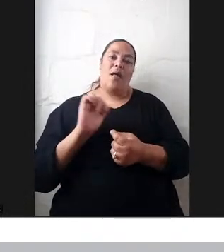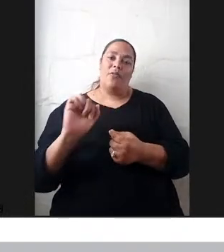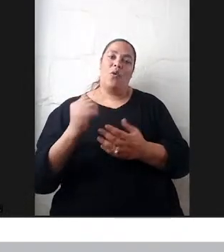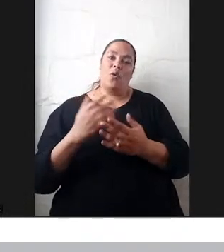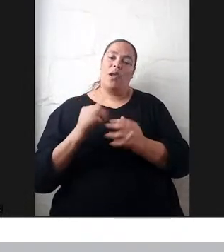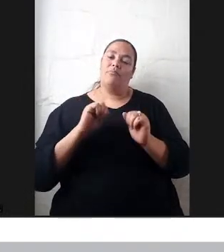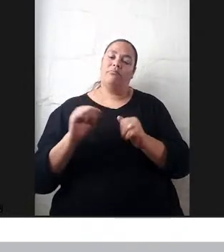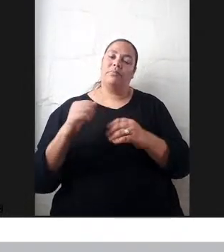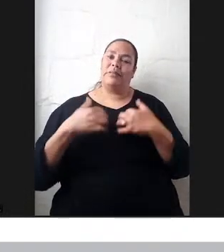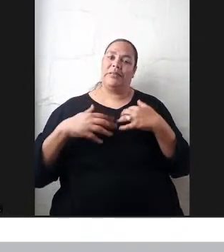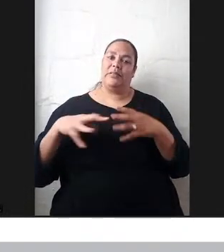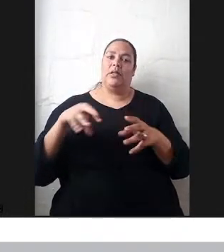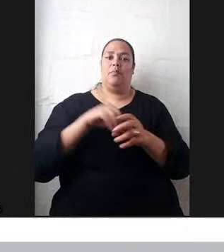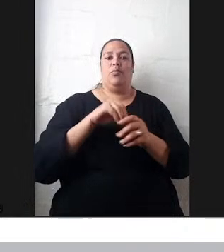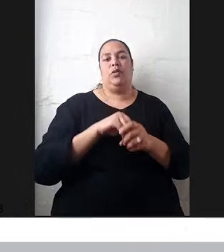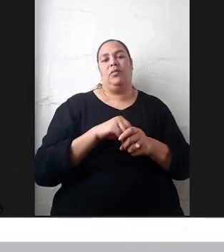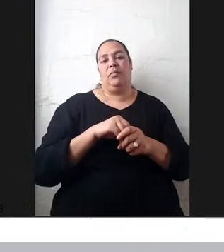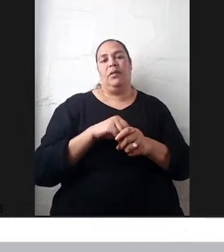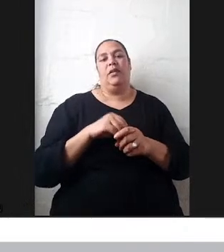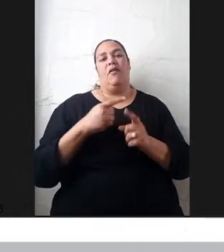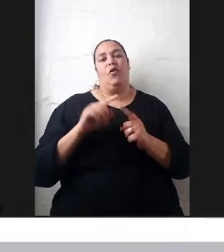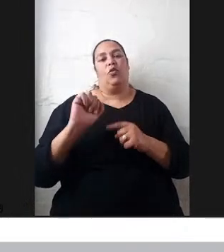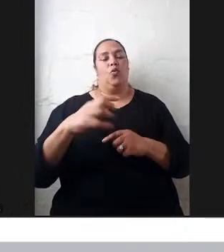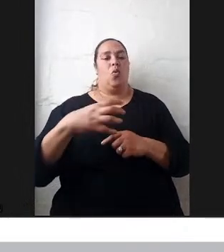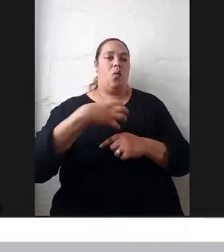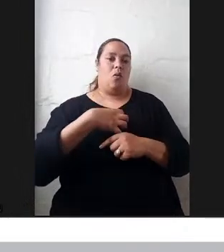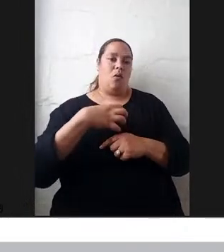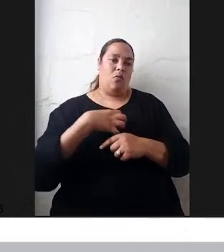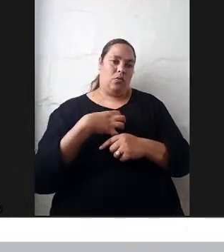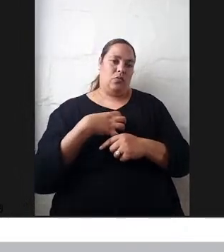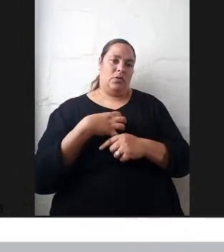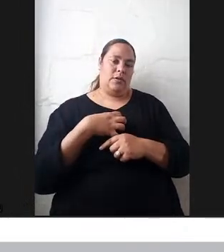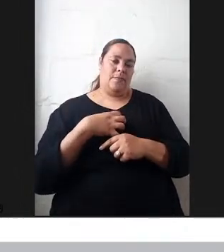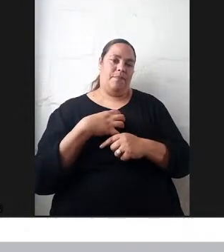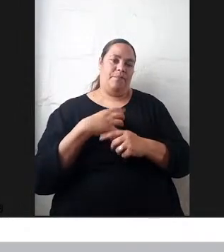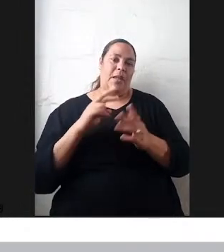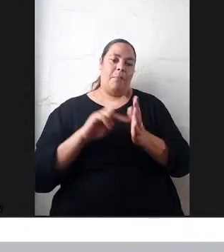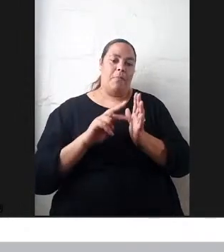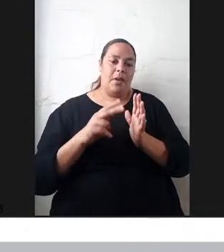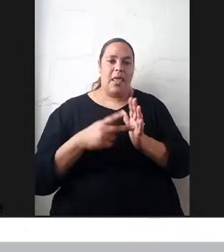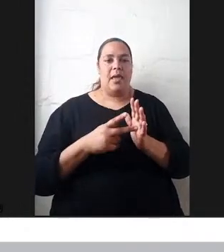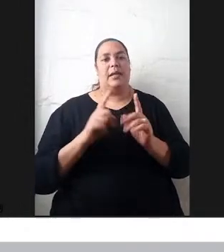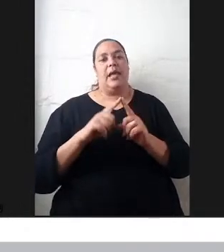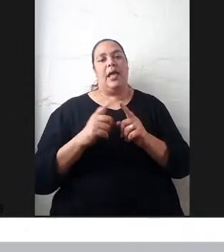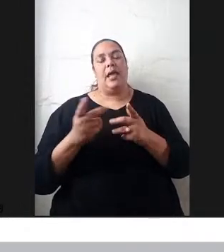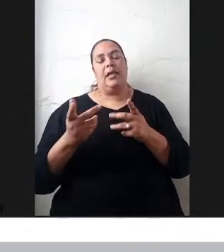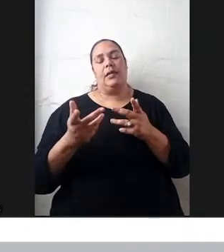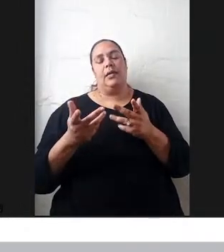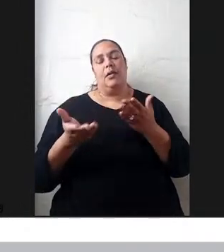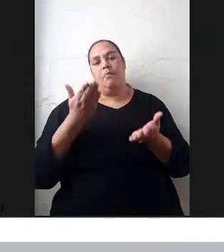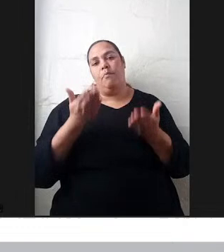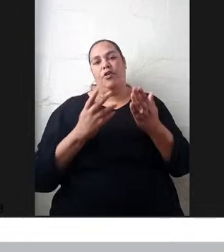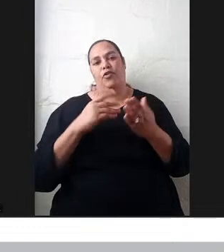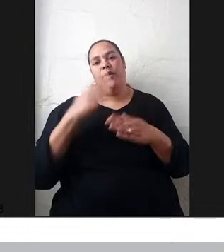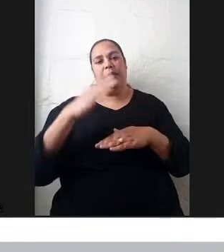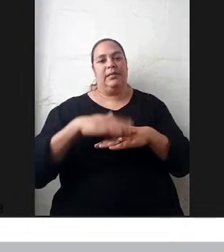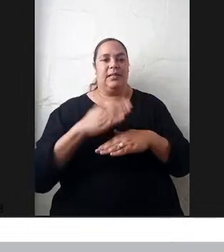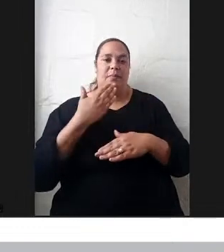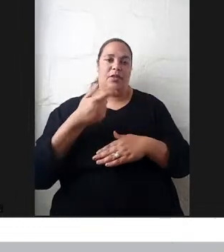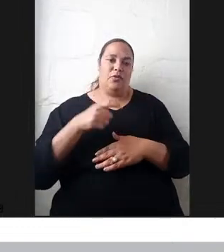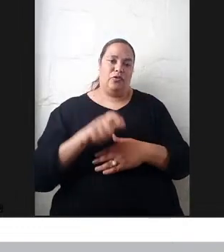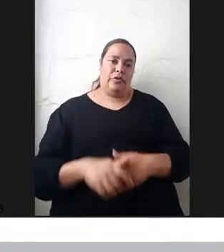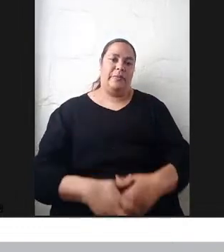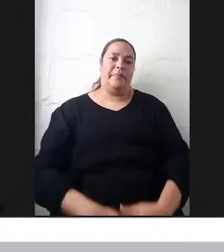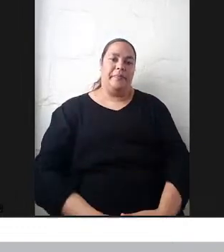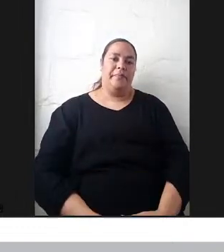anticipate such for their own planning and measurement. Thanks, Chair. I wonder what the